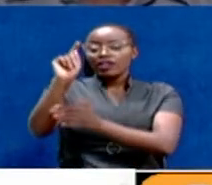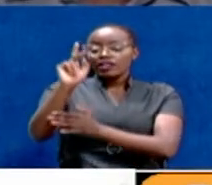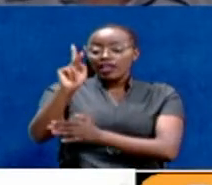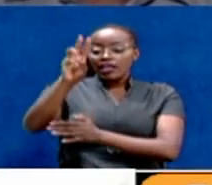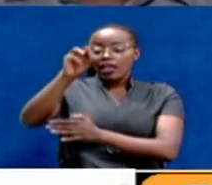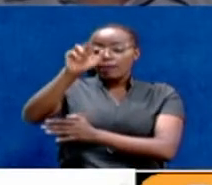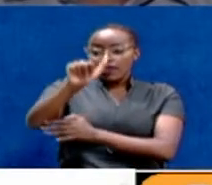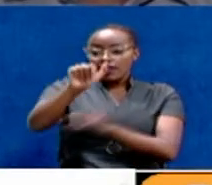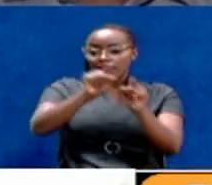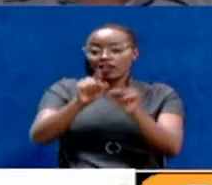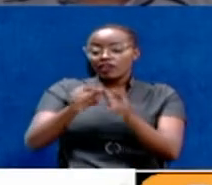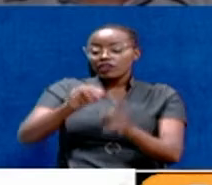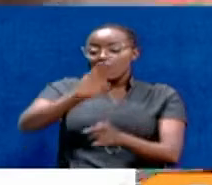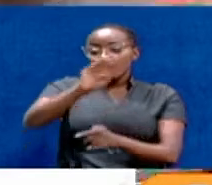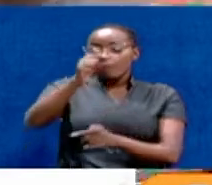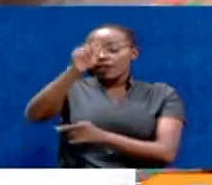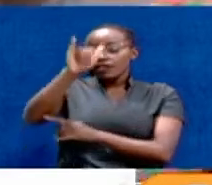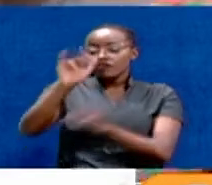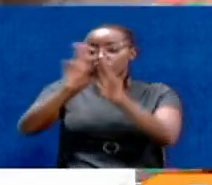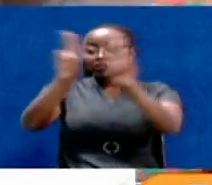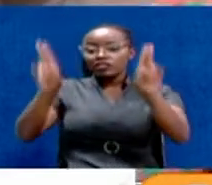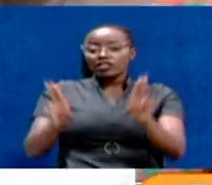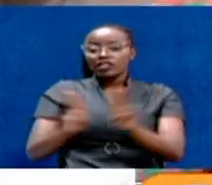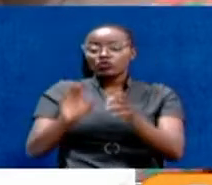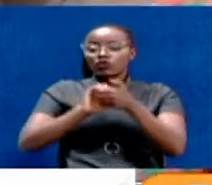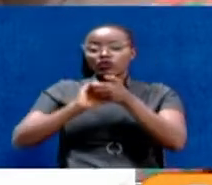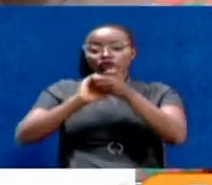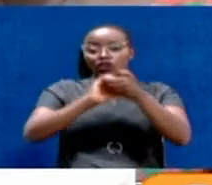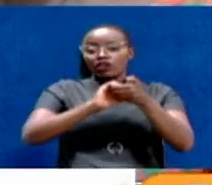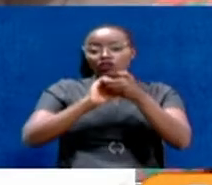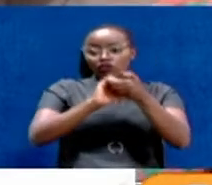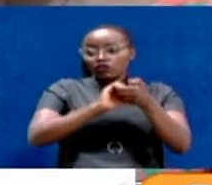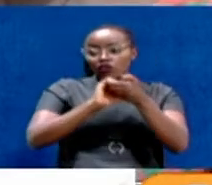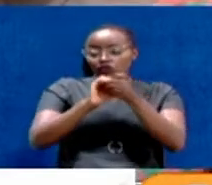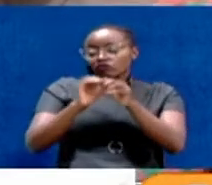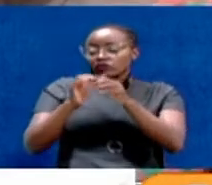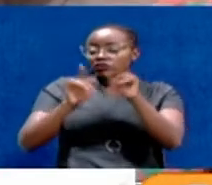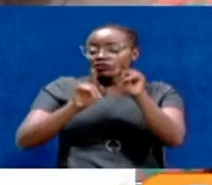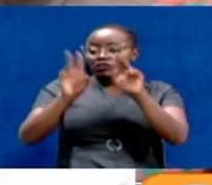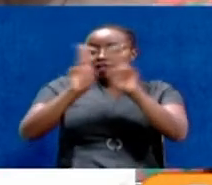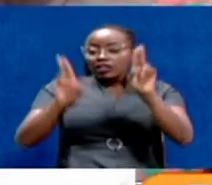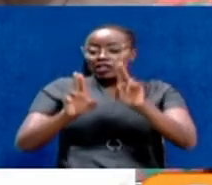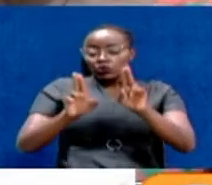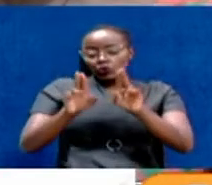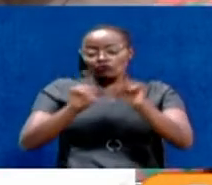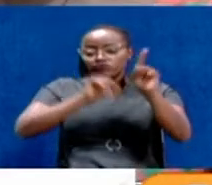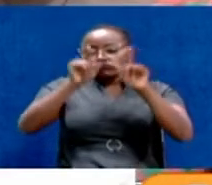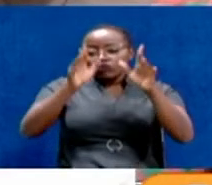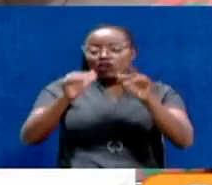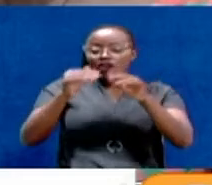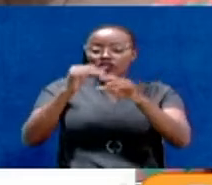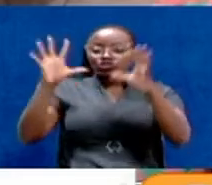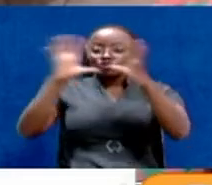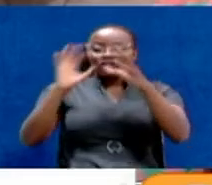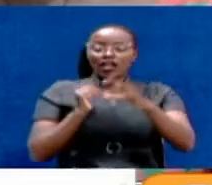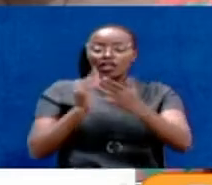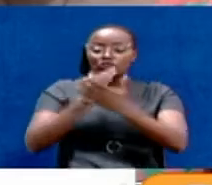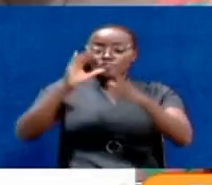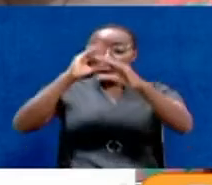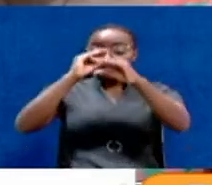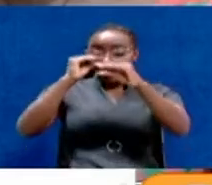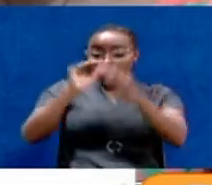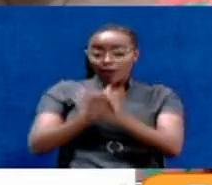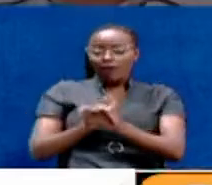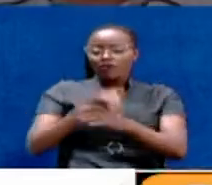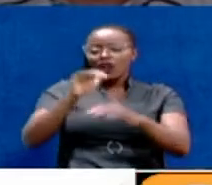Authority, and Miss Betty McKenna, International Federation of Transport Workers, is also joining us on Skype. We saw a lot of your questions coming through